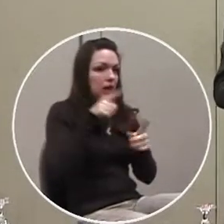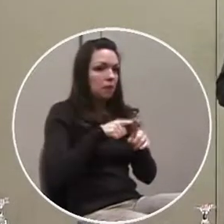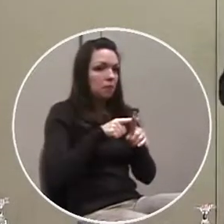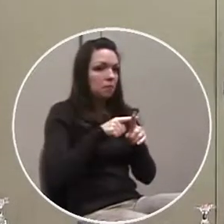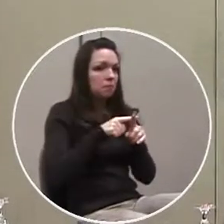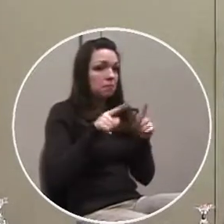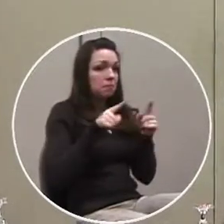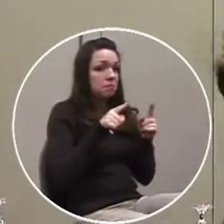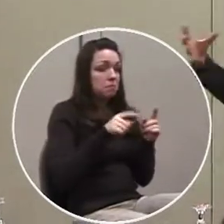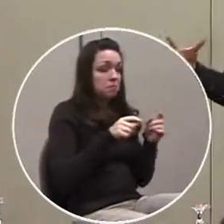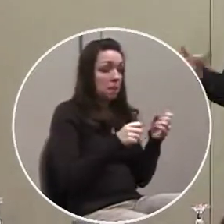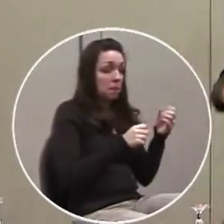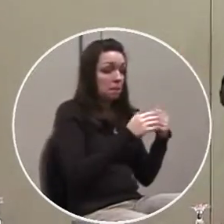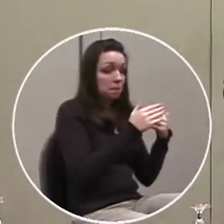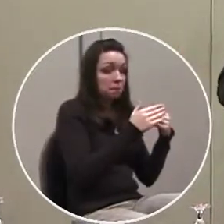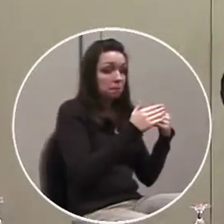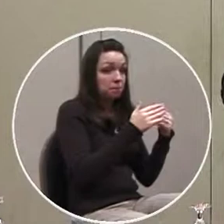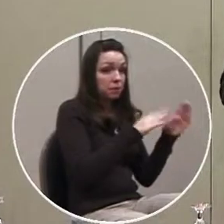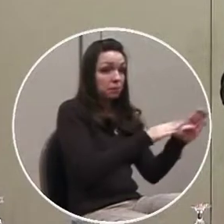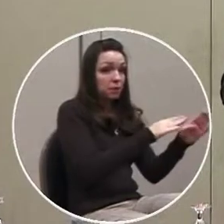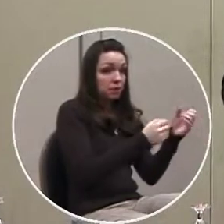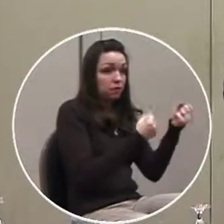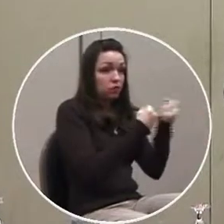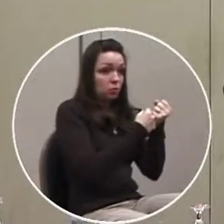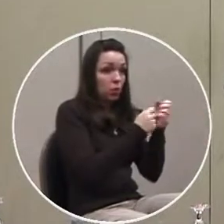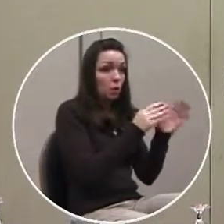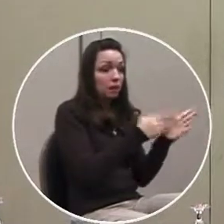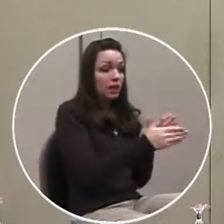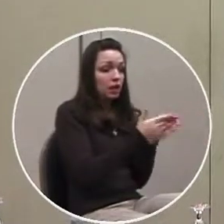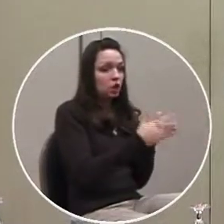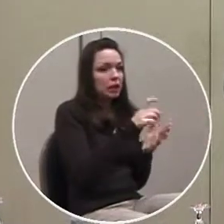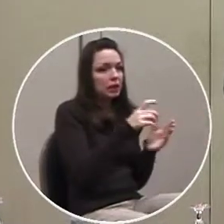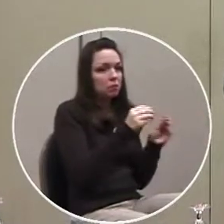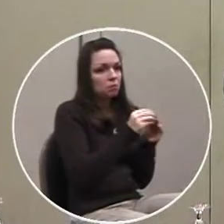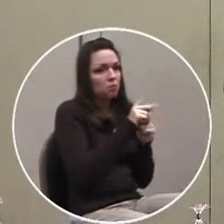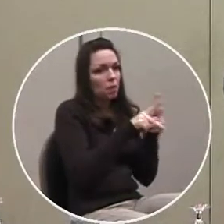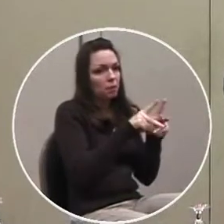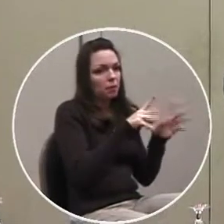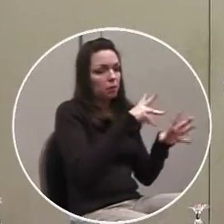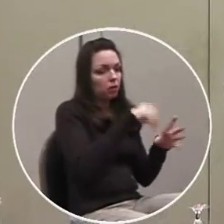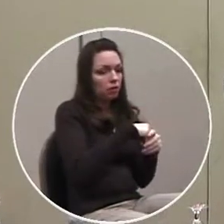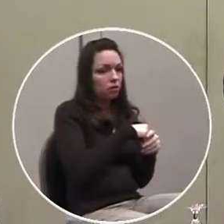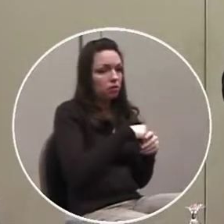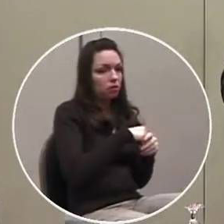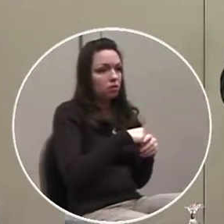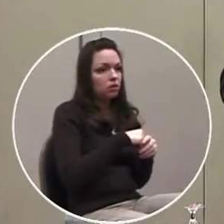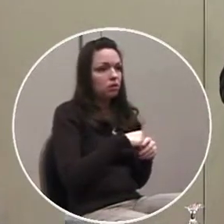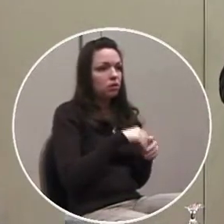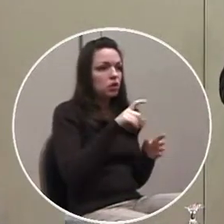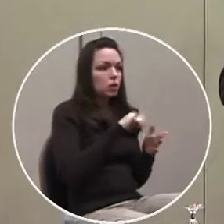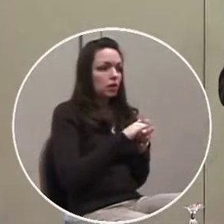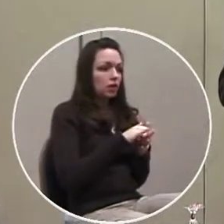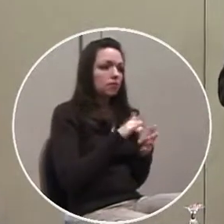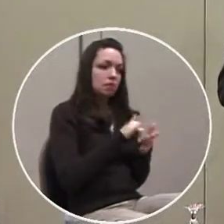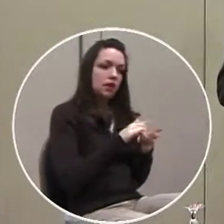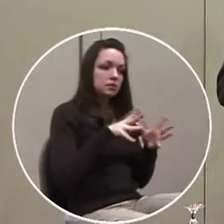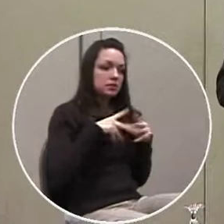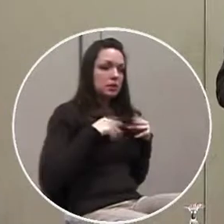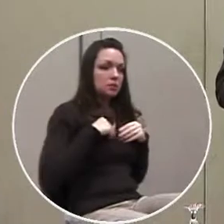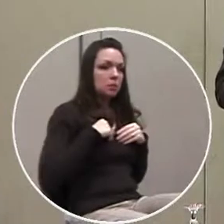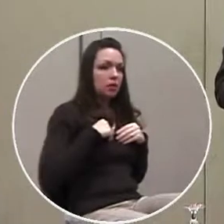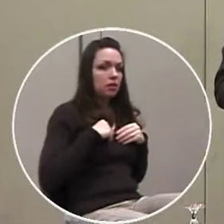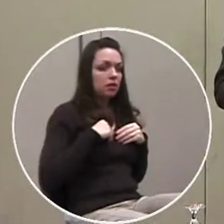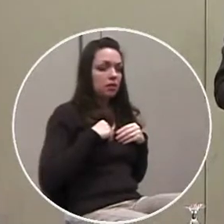comes to behavior support planning, that's when the group may grow. Because now you need social validity, that piece of, yeah, this is acceptable, this meets